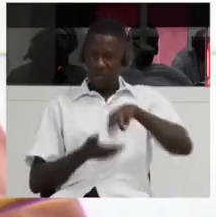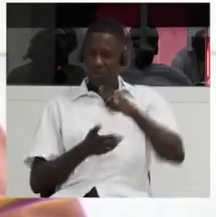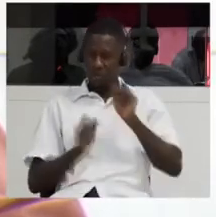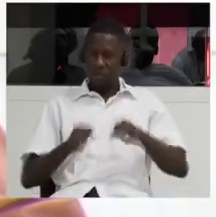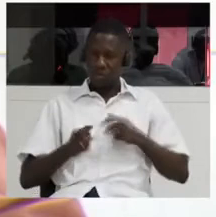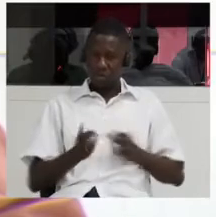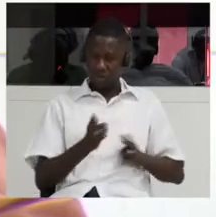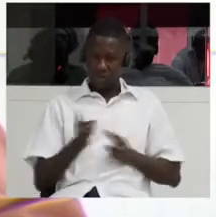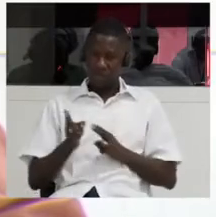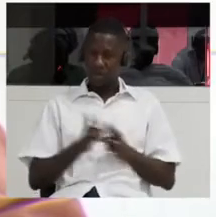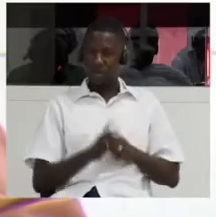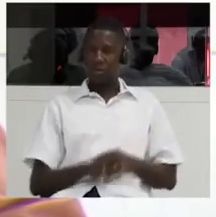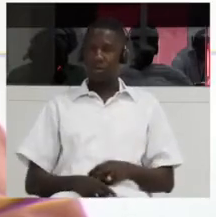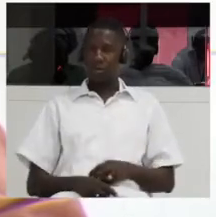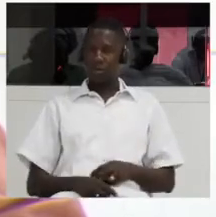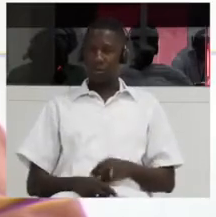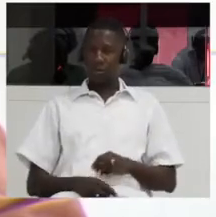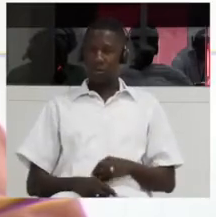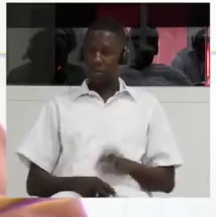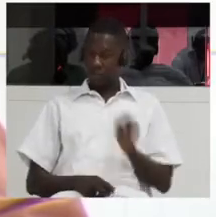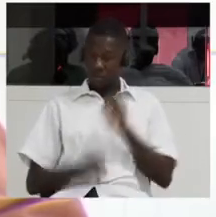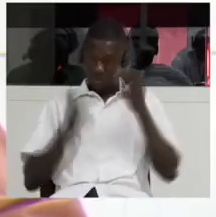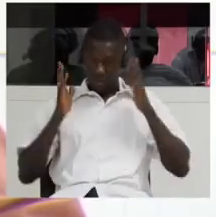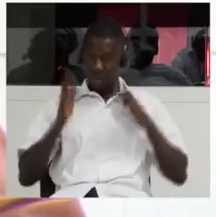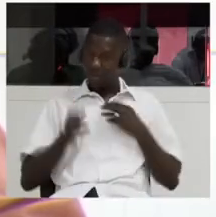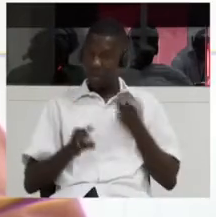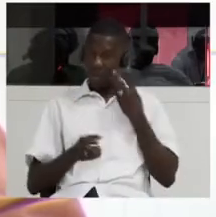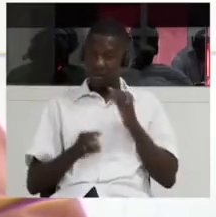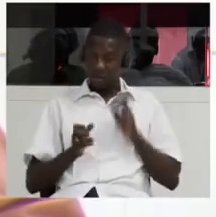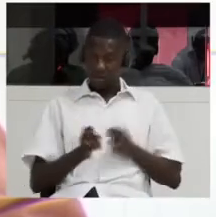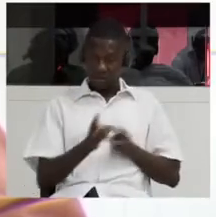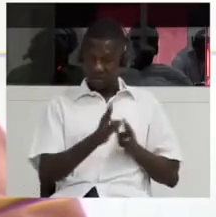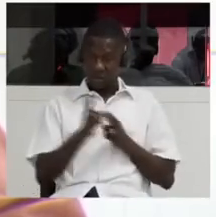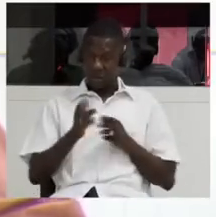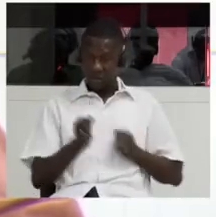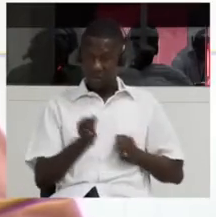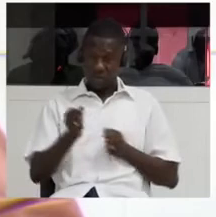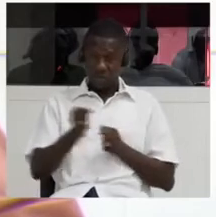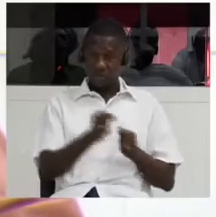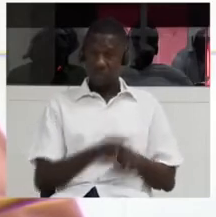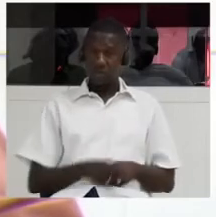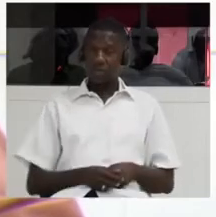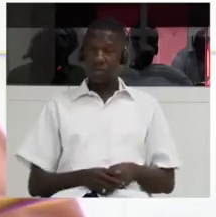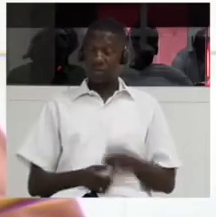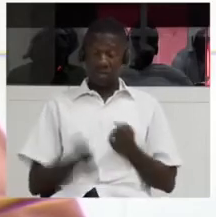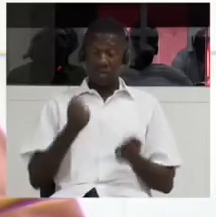problem firing it on the move? Yes, because it's very heavy. You need to be very strong to fire it on the